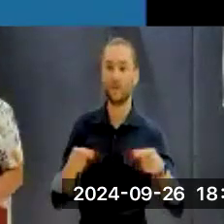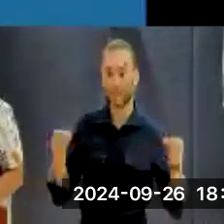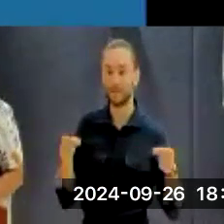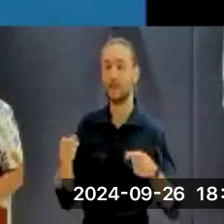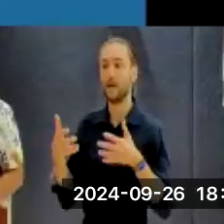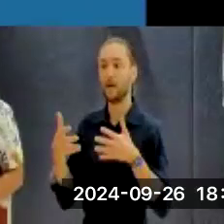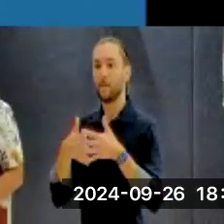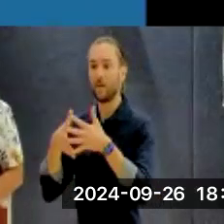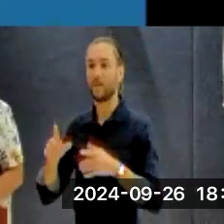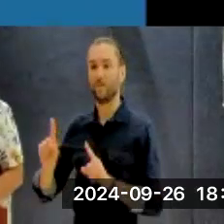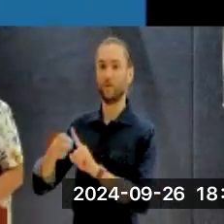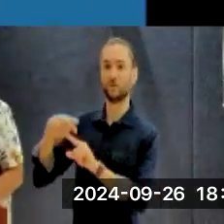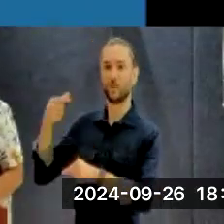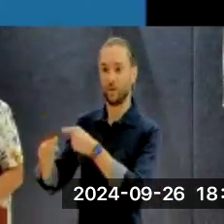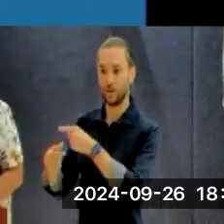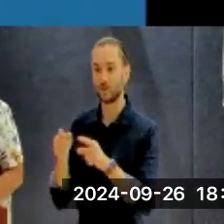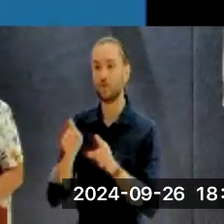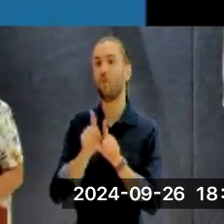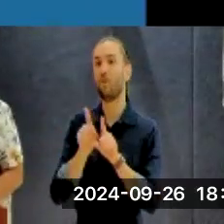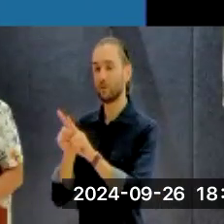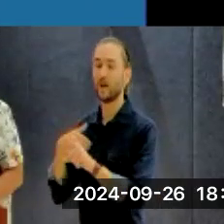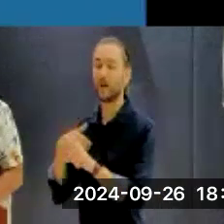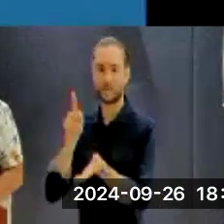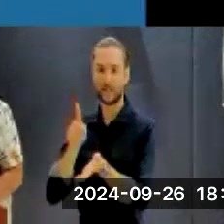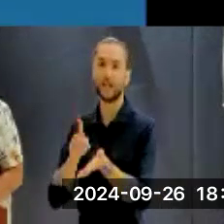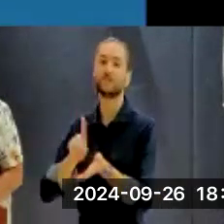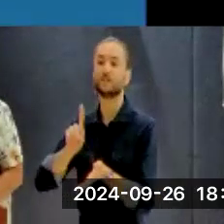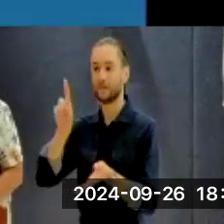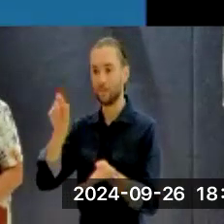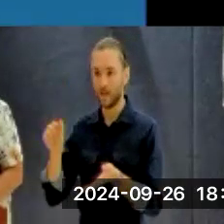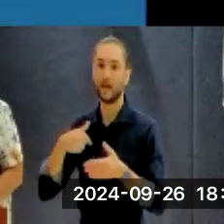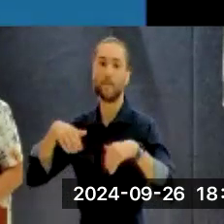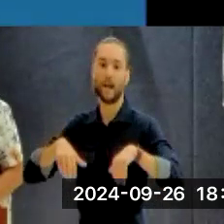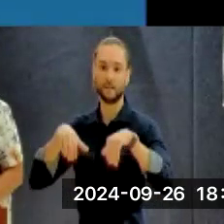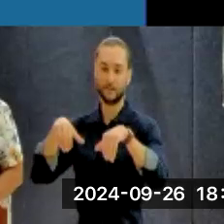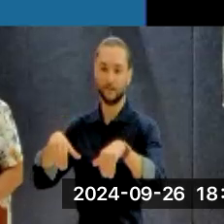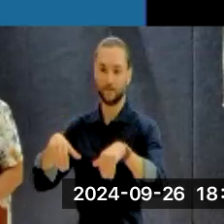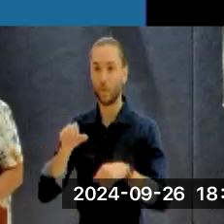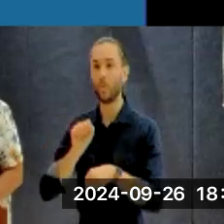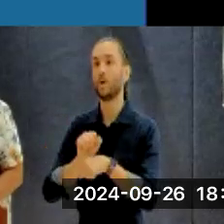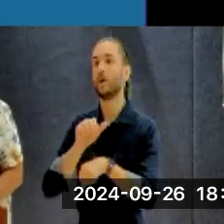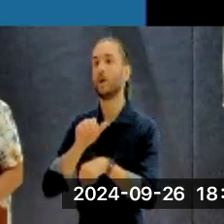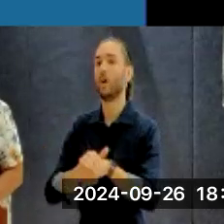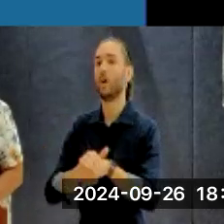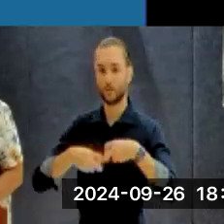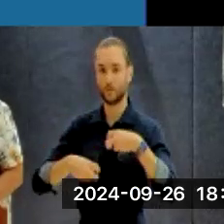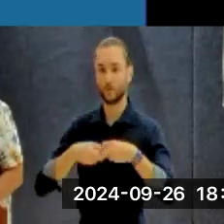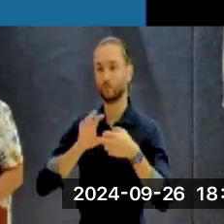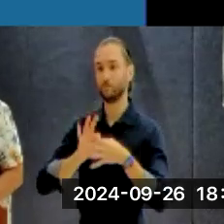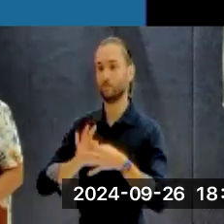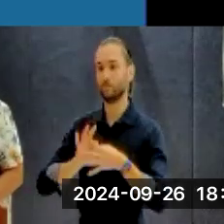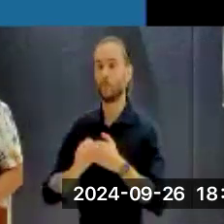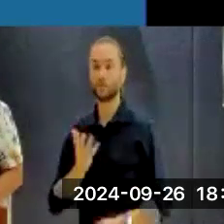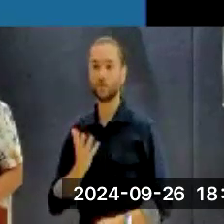I also identify as someone with a psychiatric disability. I've been active in working on issues around trans